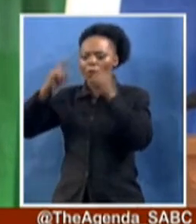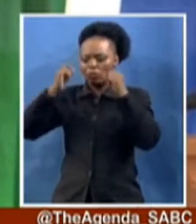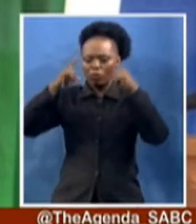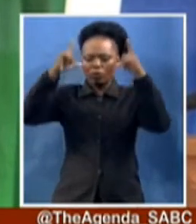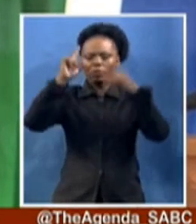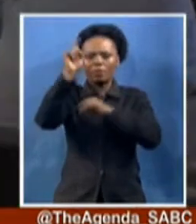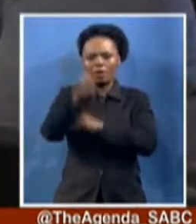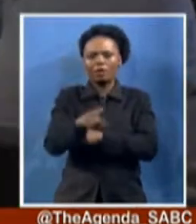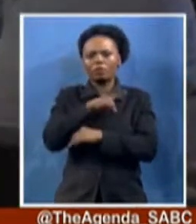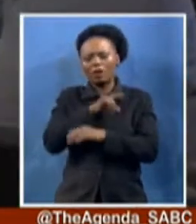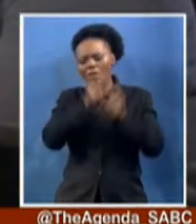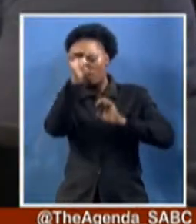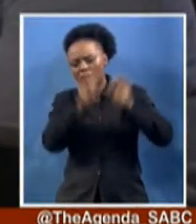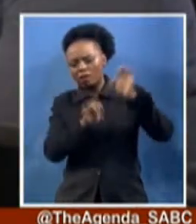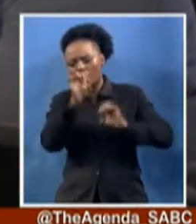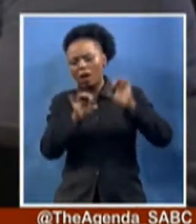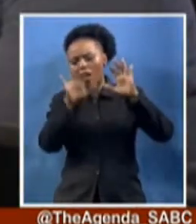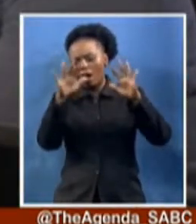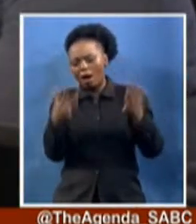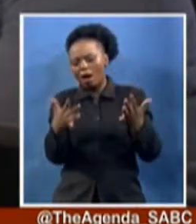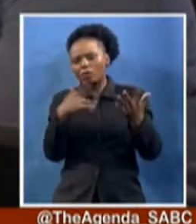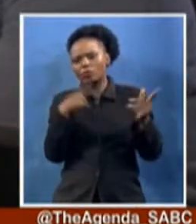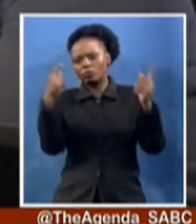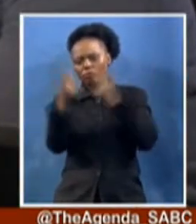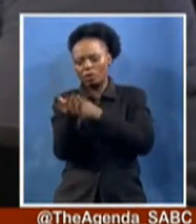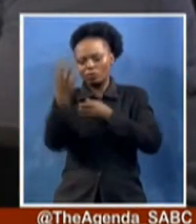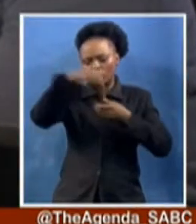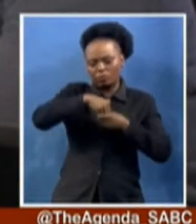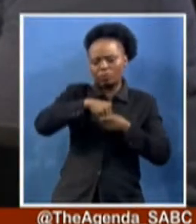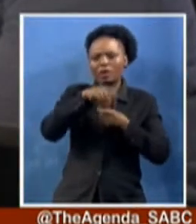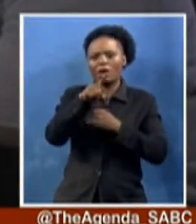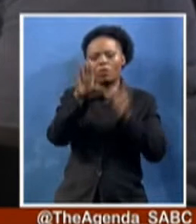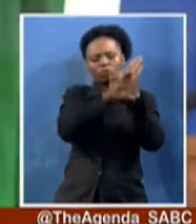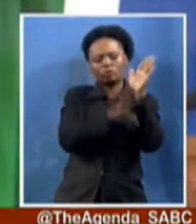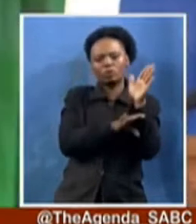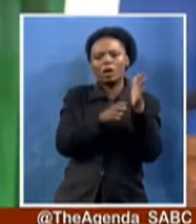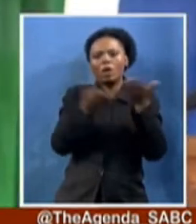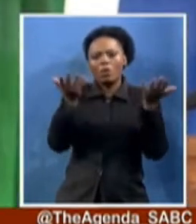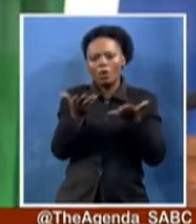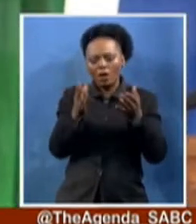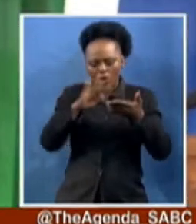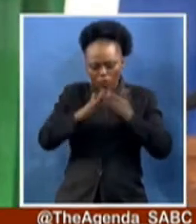our communities. Constitutionalism must be lived experience of the